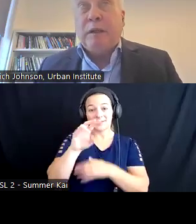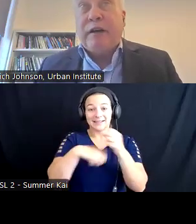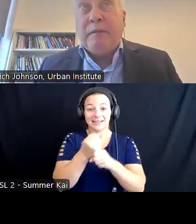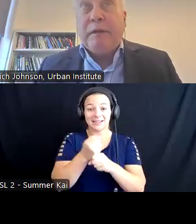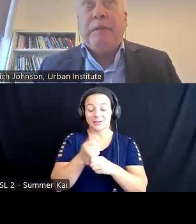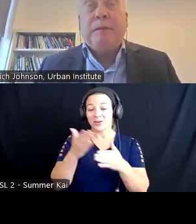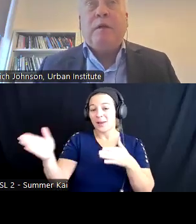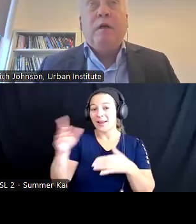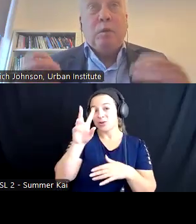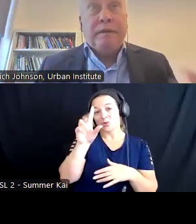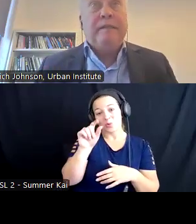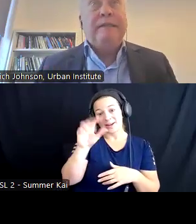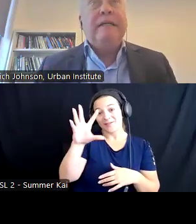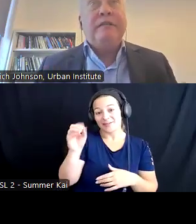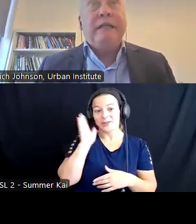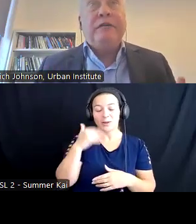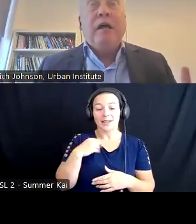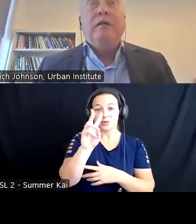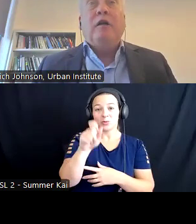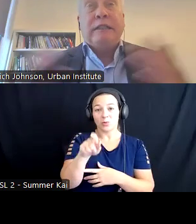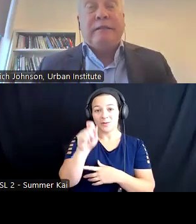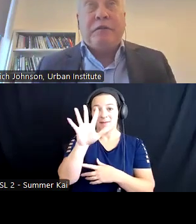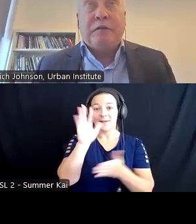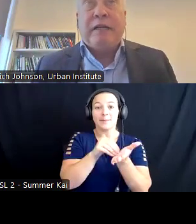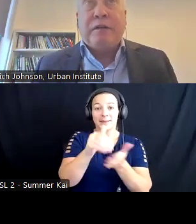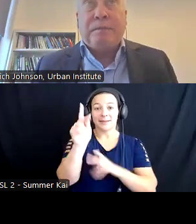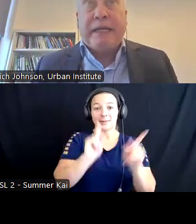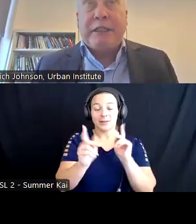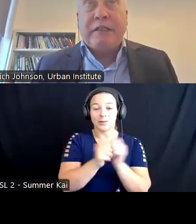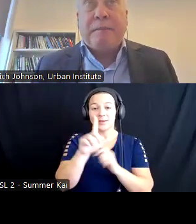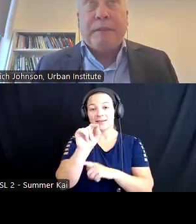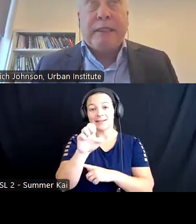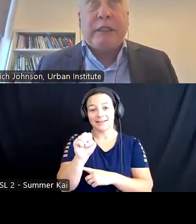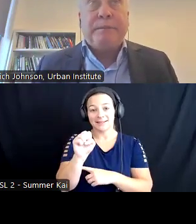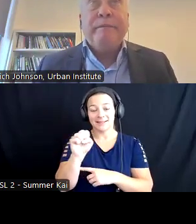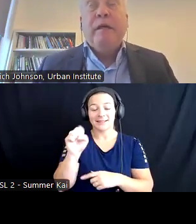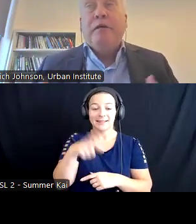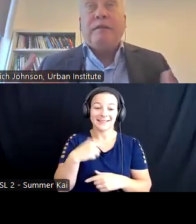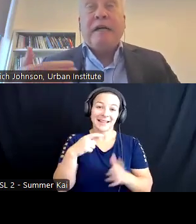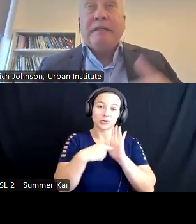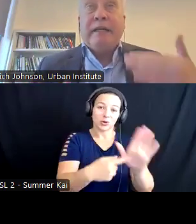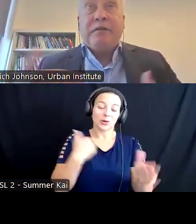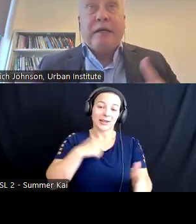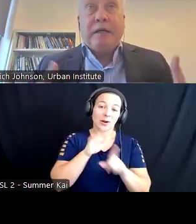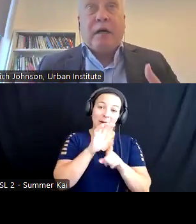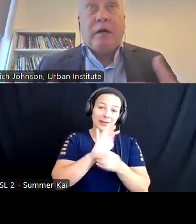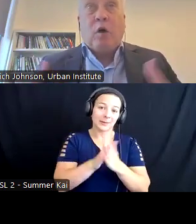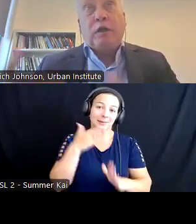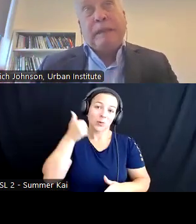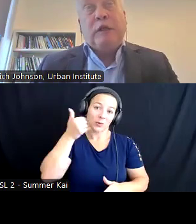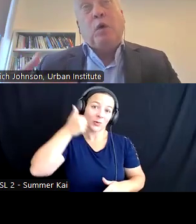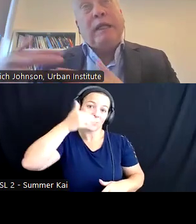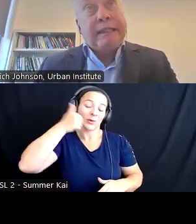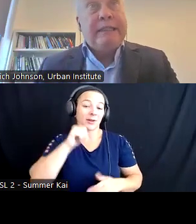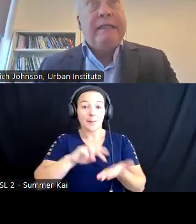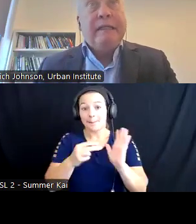have 2.5 million people with LTSS needs. Largely, this reflects the aging of the population. So it's not the case that older